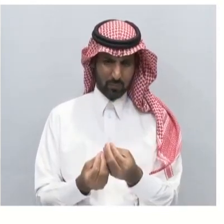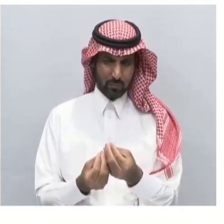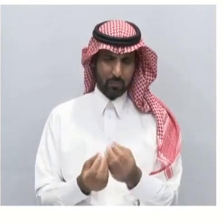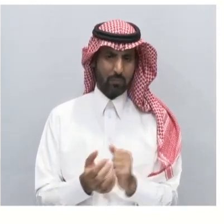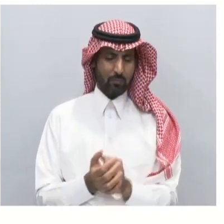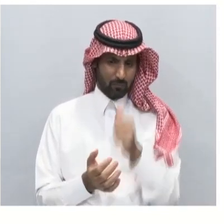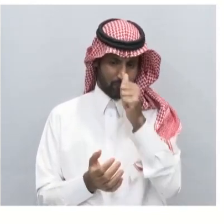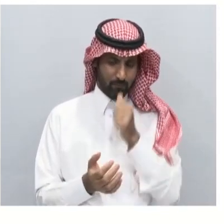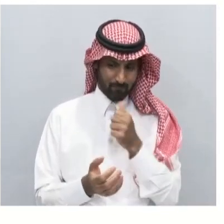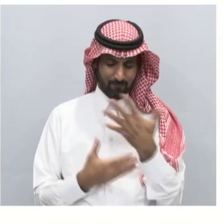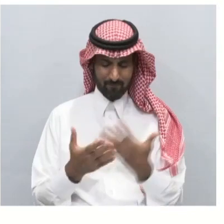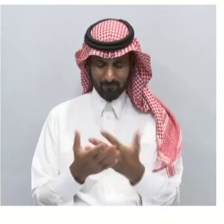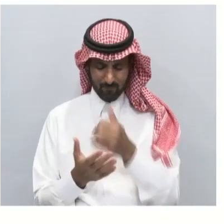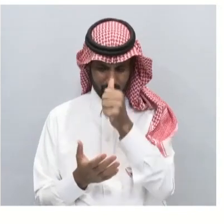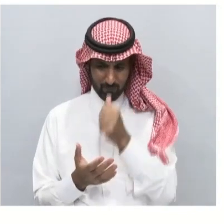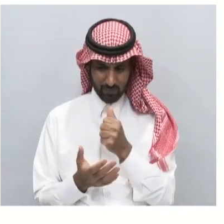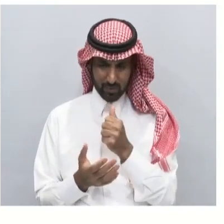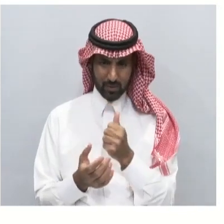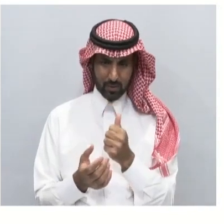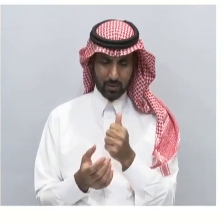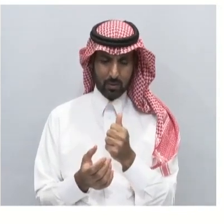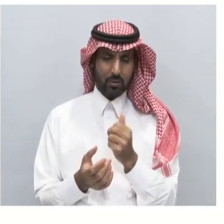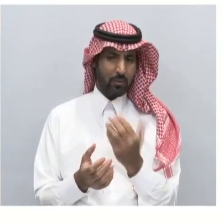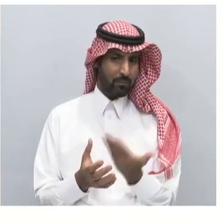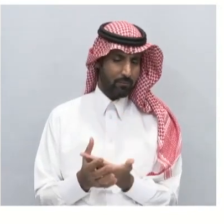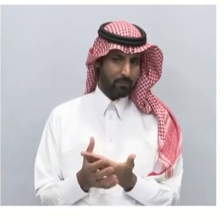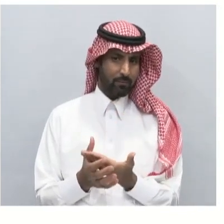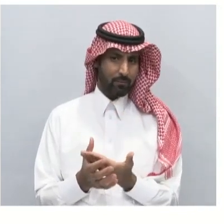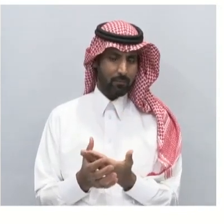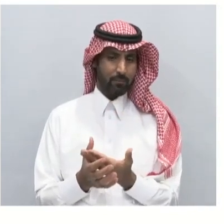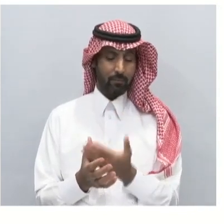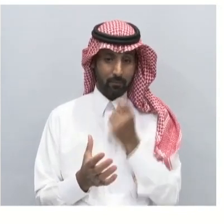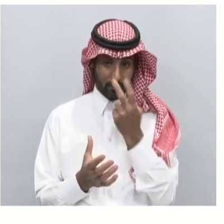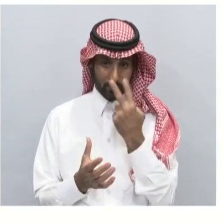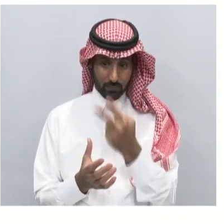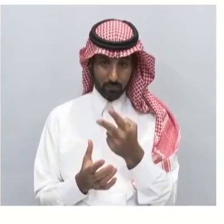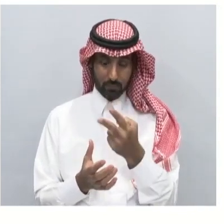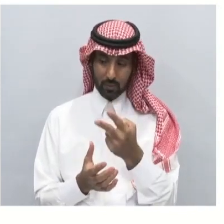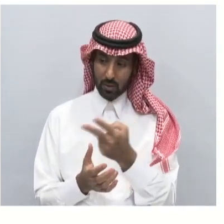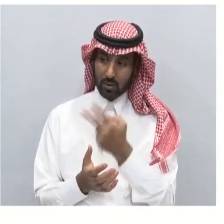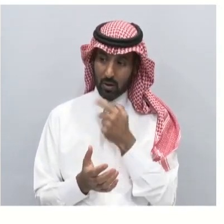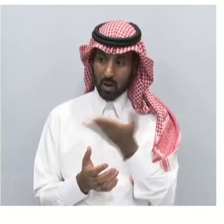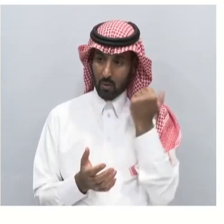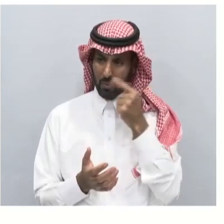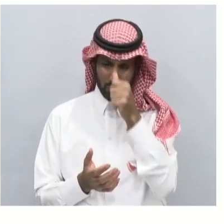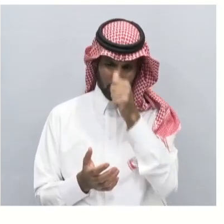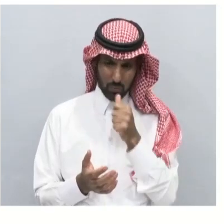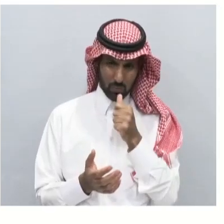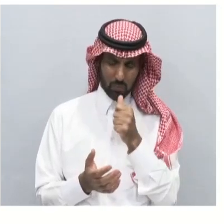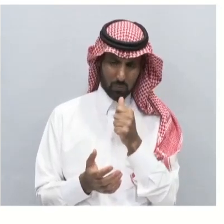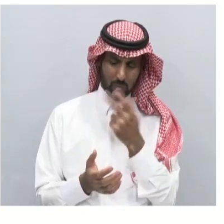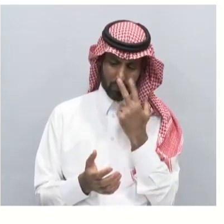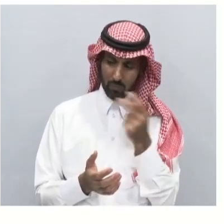really managed to upset me, but when they saw that I was upset,